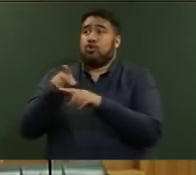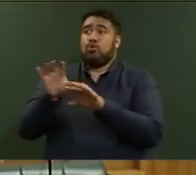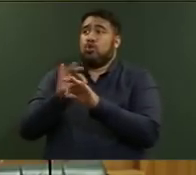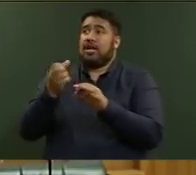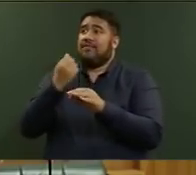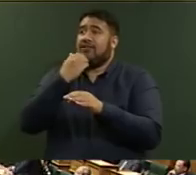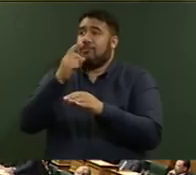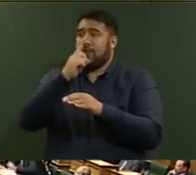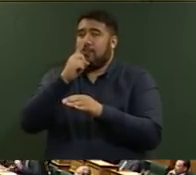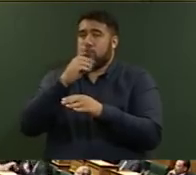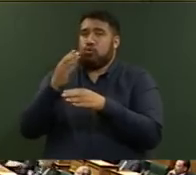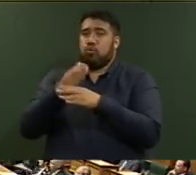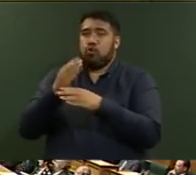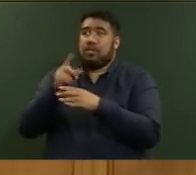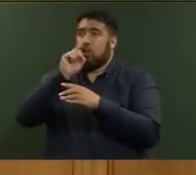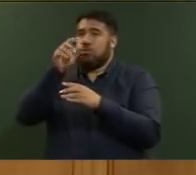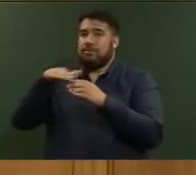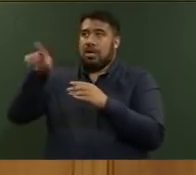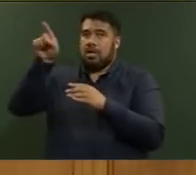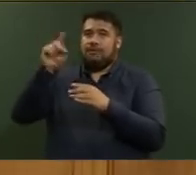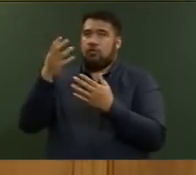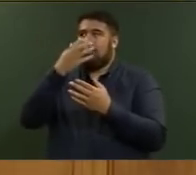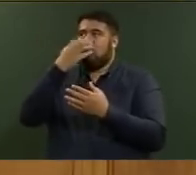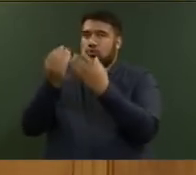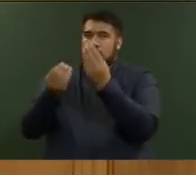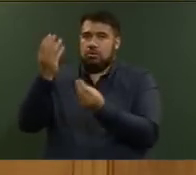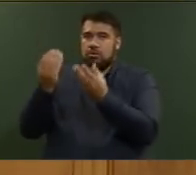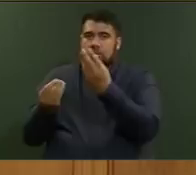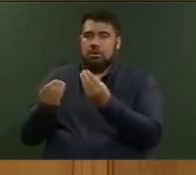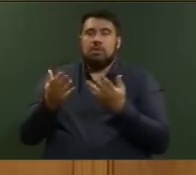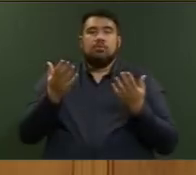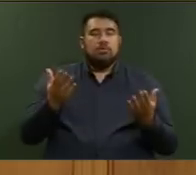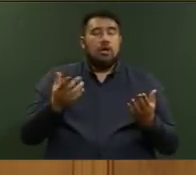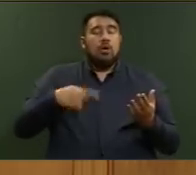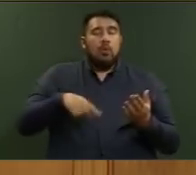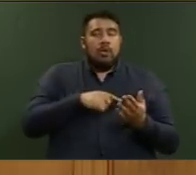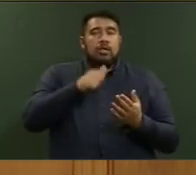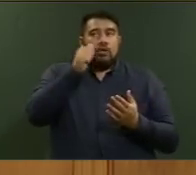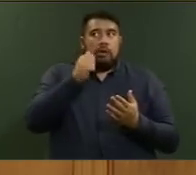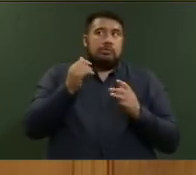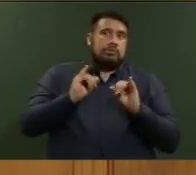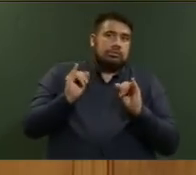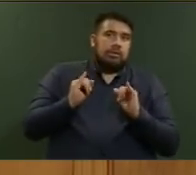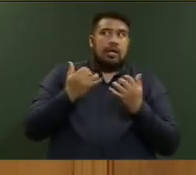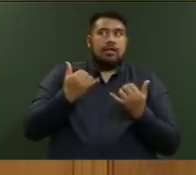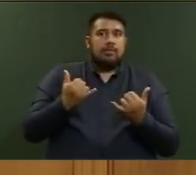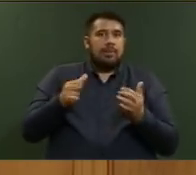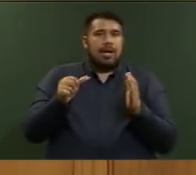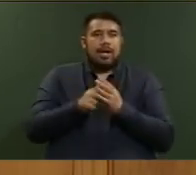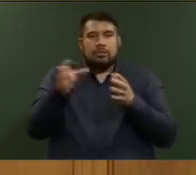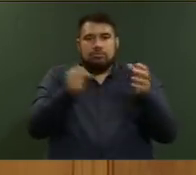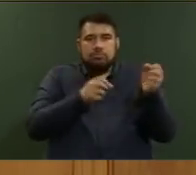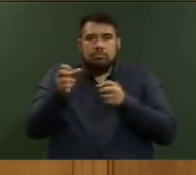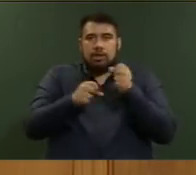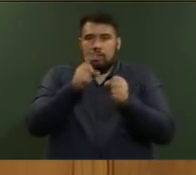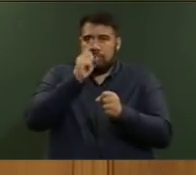visit to Hawke's Bay? Mr Speaker, we know we have a crisis at the moment. We'll work through short-term